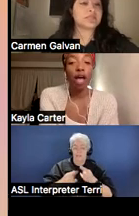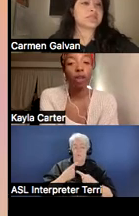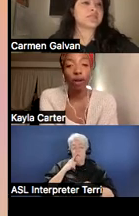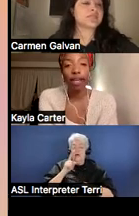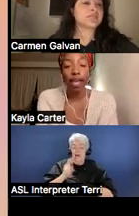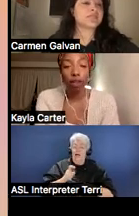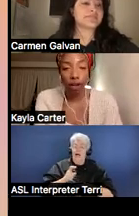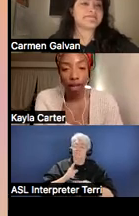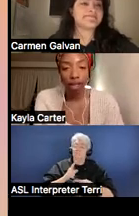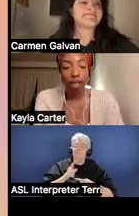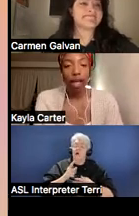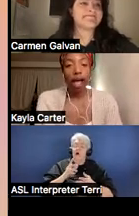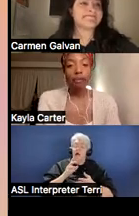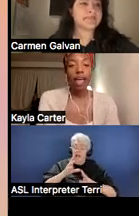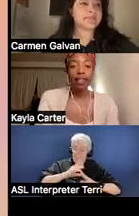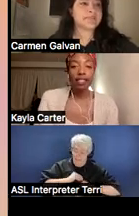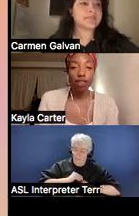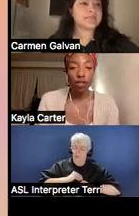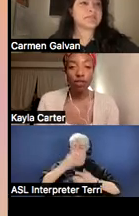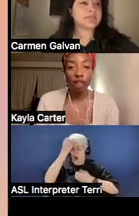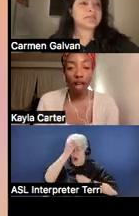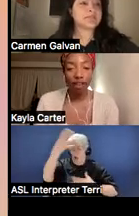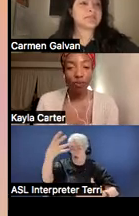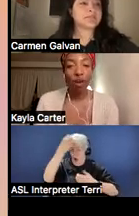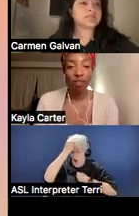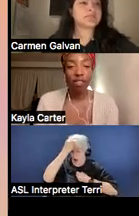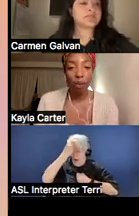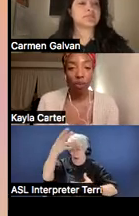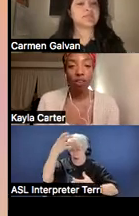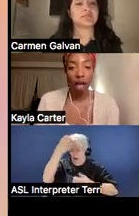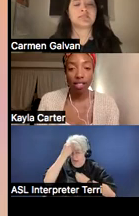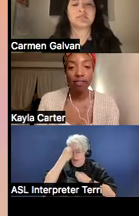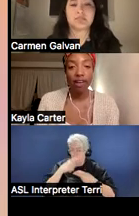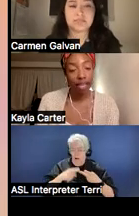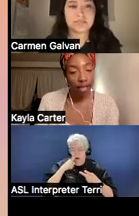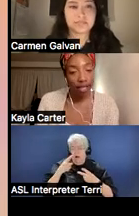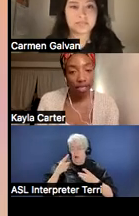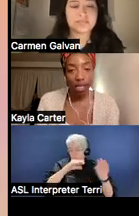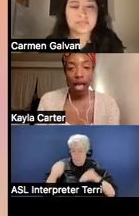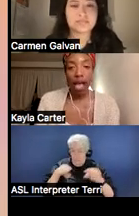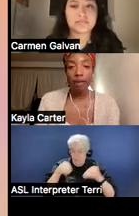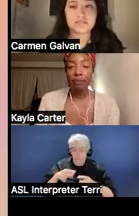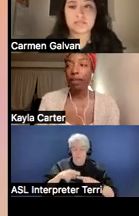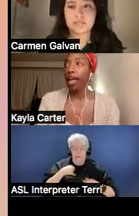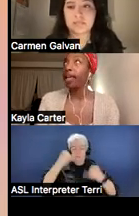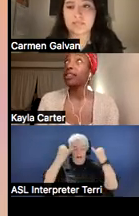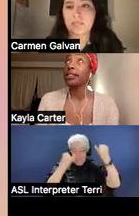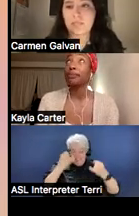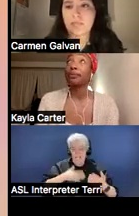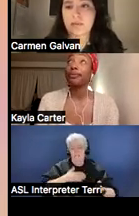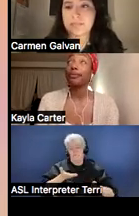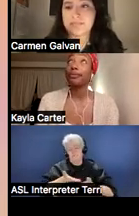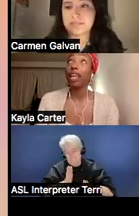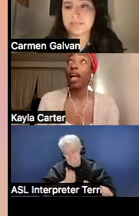to unlearning and learning. As settlers, for a lot of us, we are filled up with a lot of ideas and